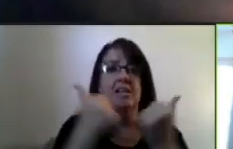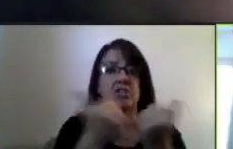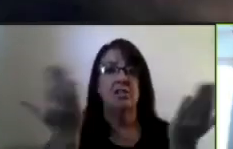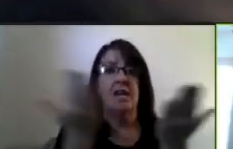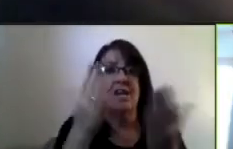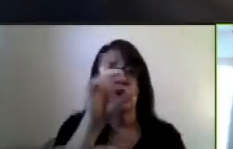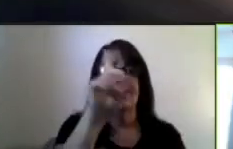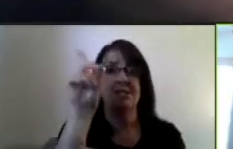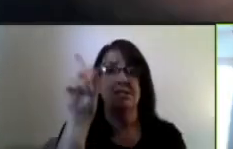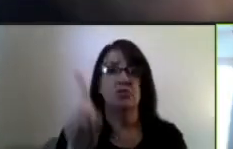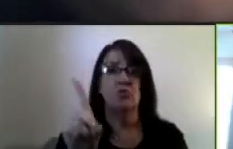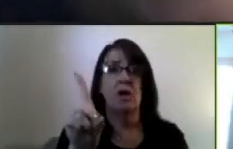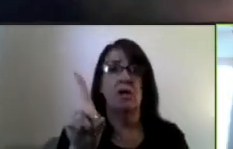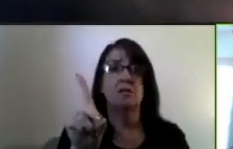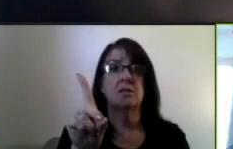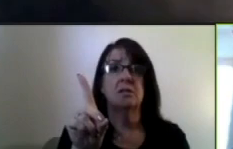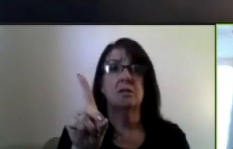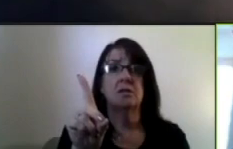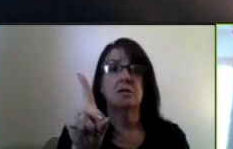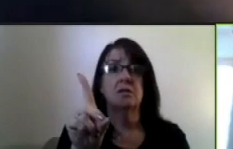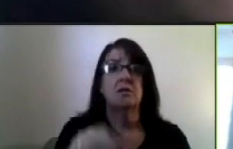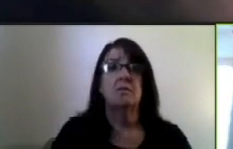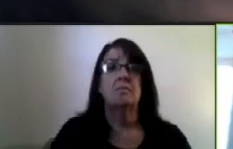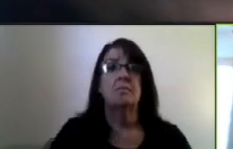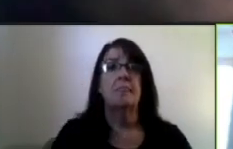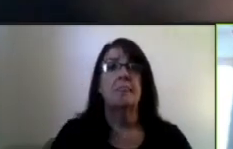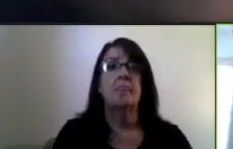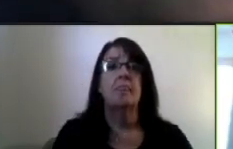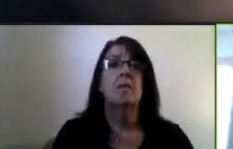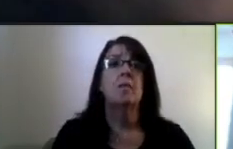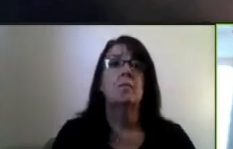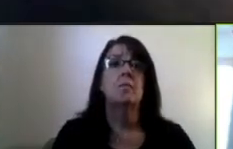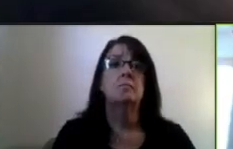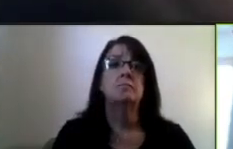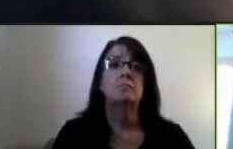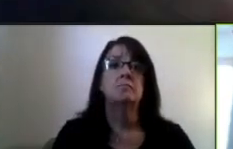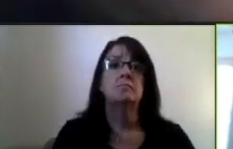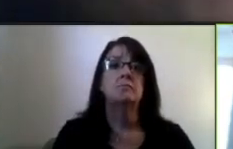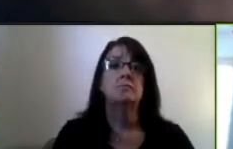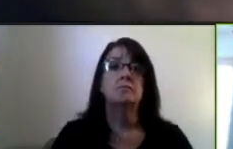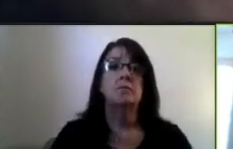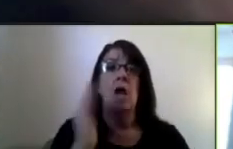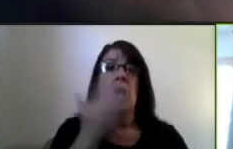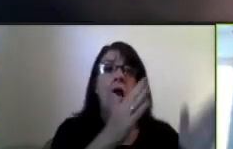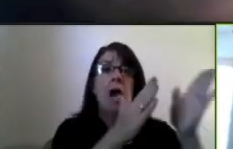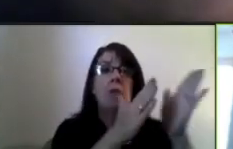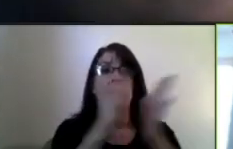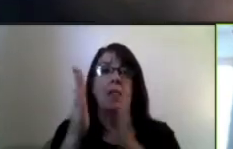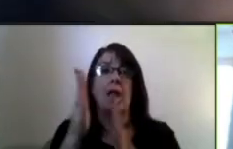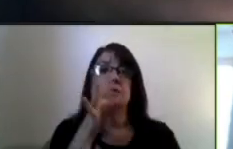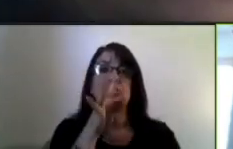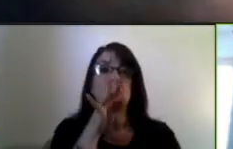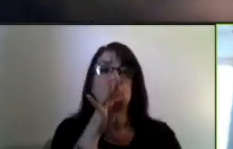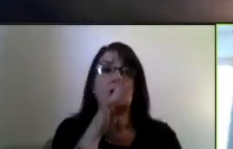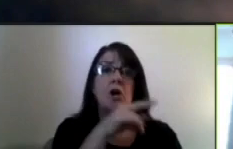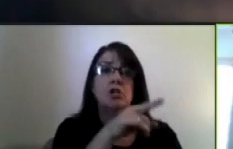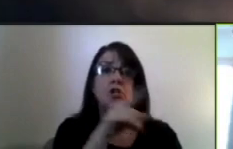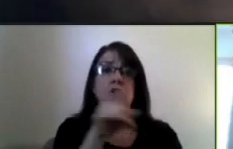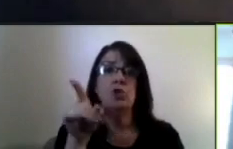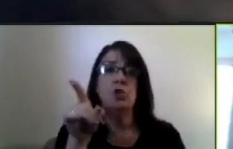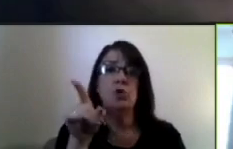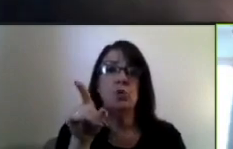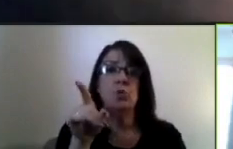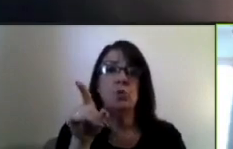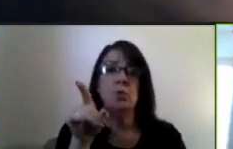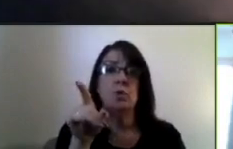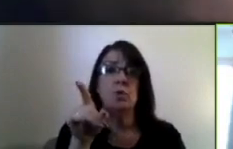plan before to support Census 2020. Our plan was to talk to you in person and educate our community